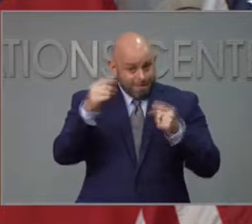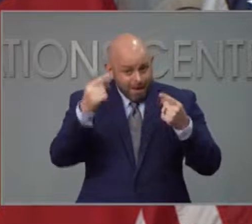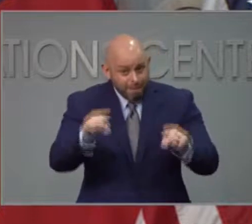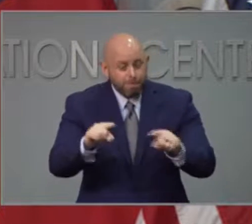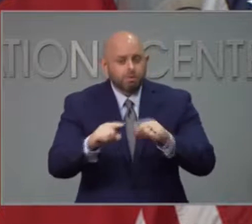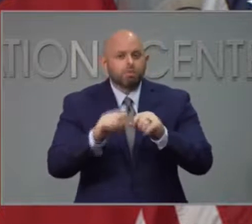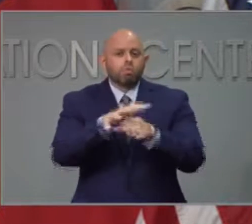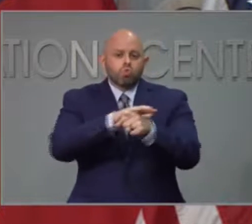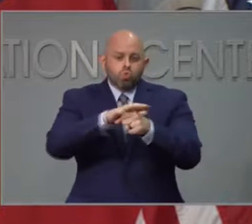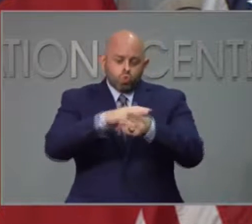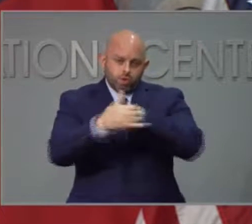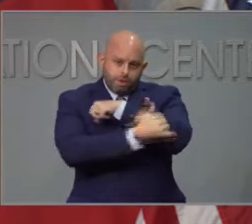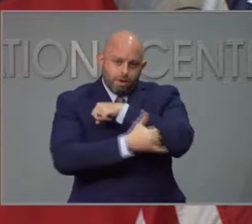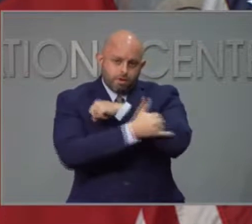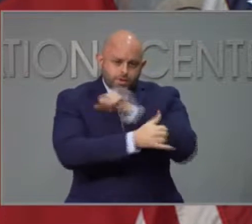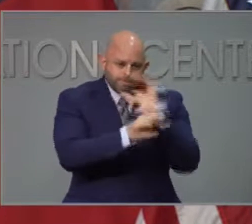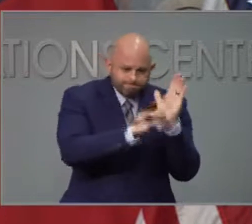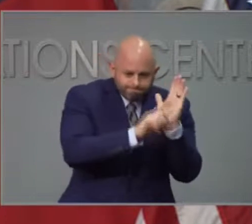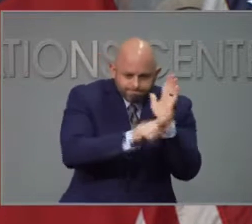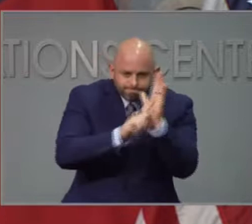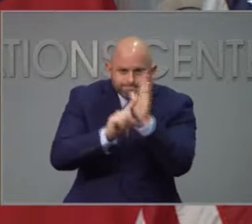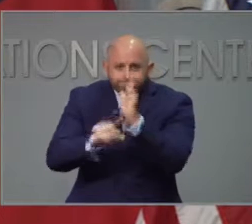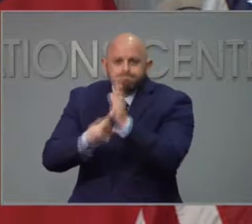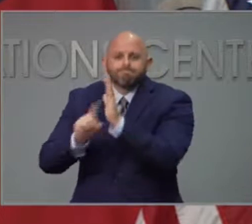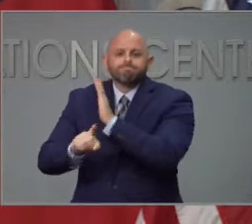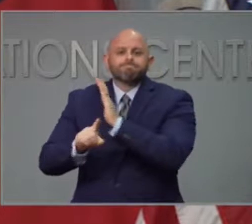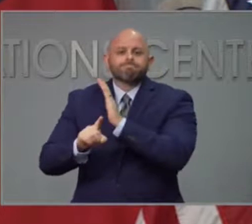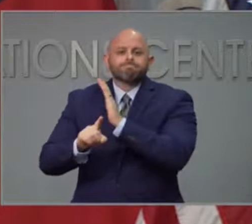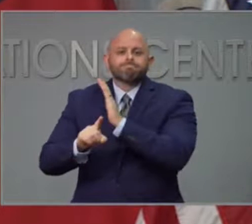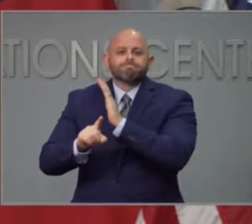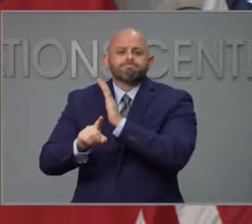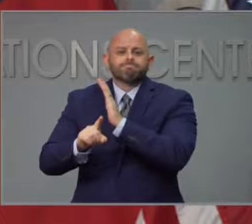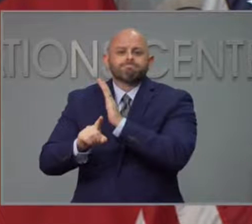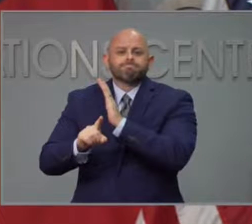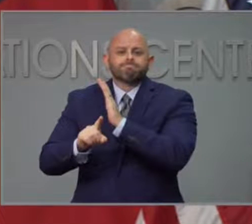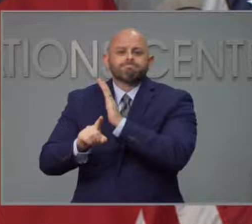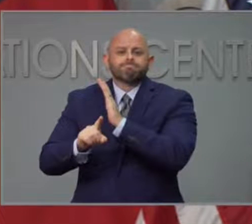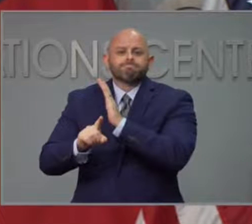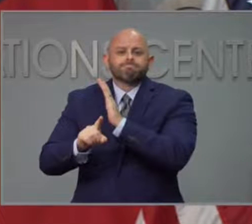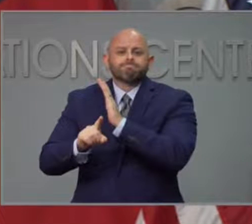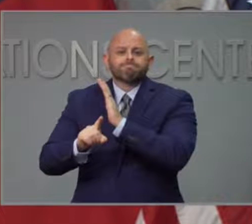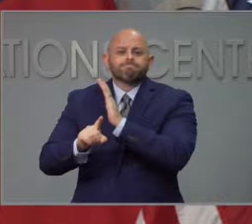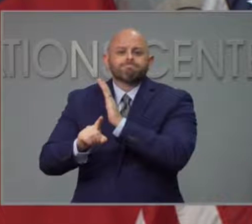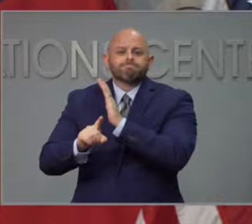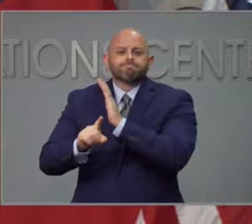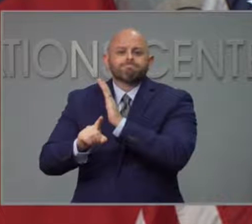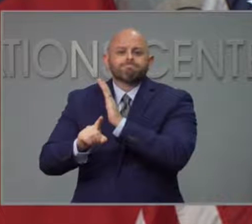alert us if it's a situation of double voting, so that our investigations division